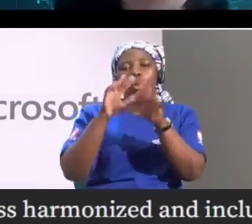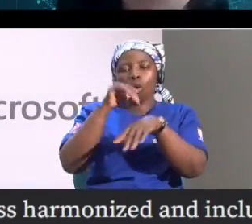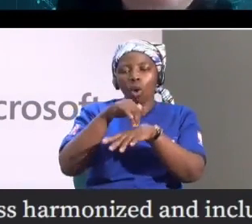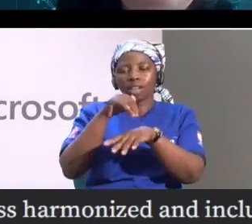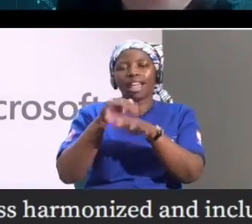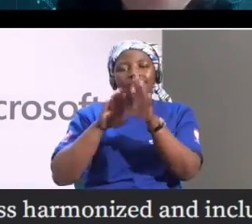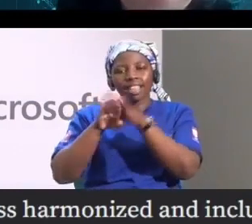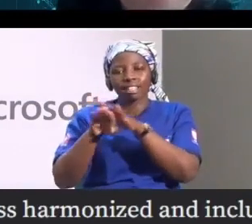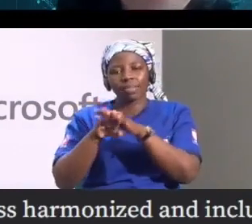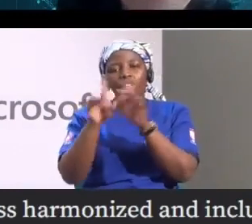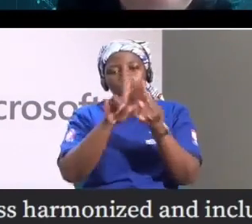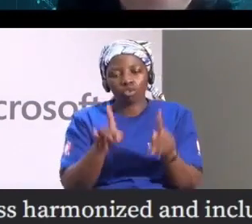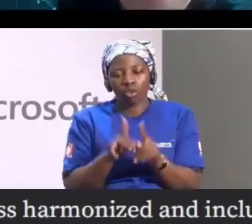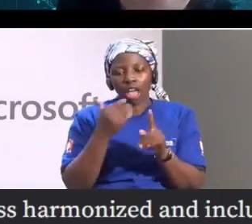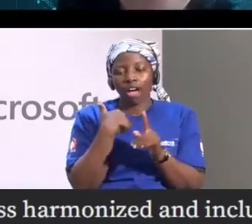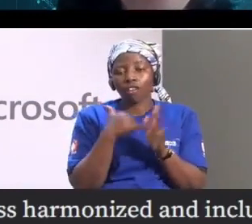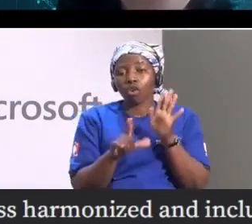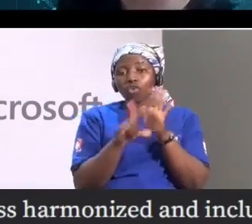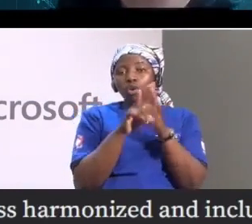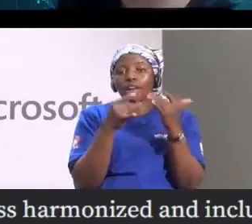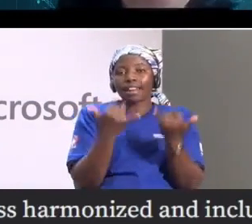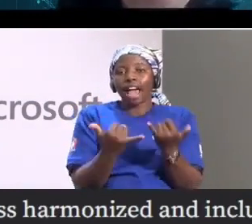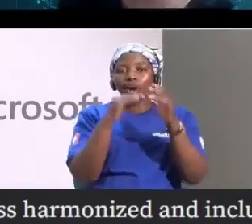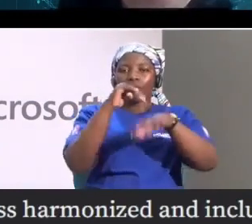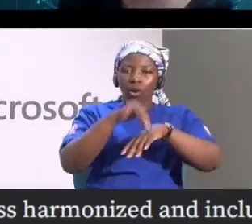accessibility, and we have legislation now on